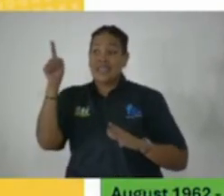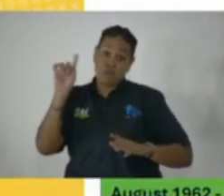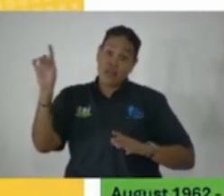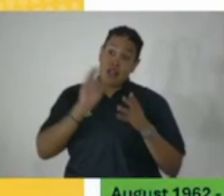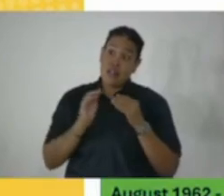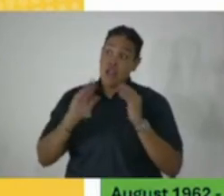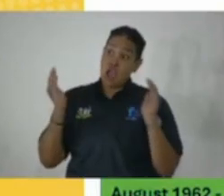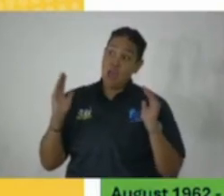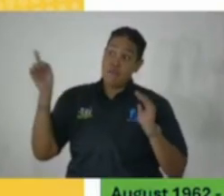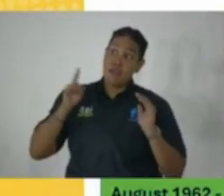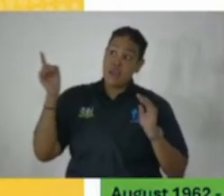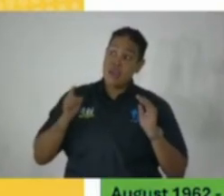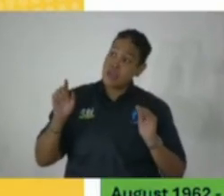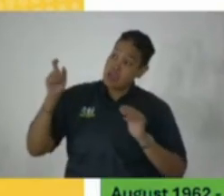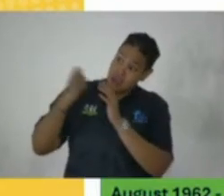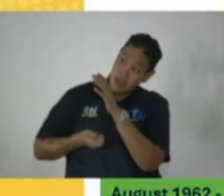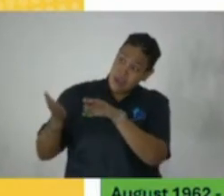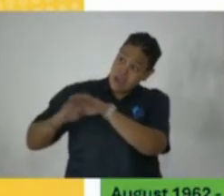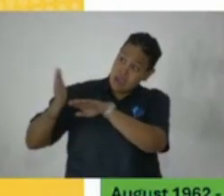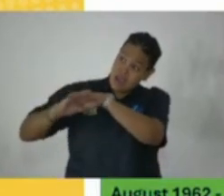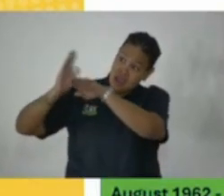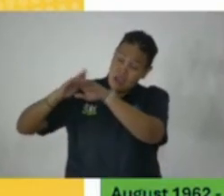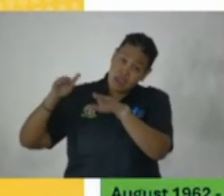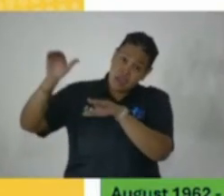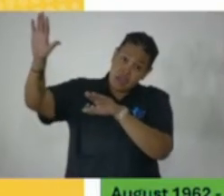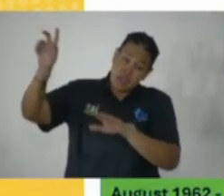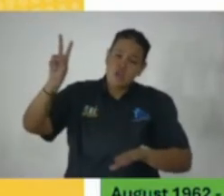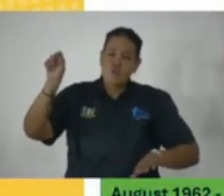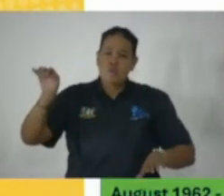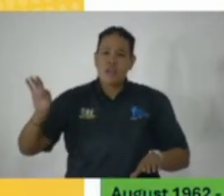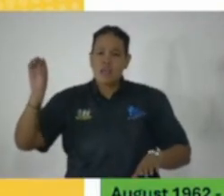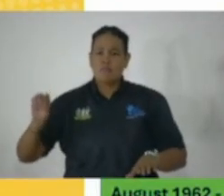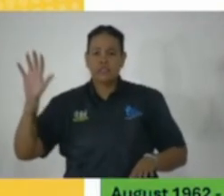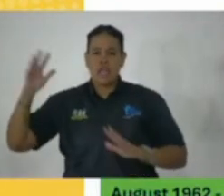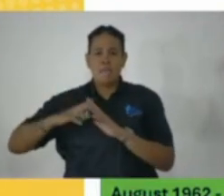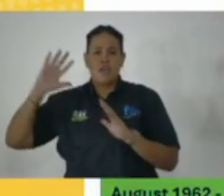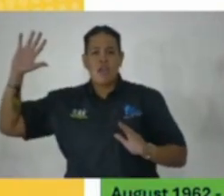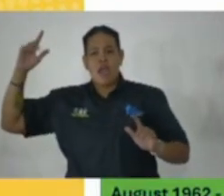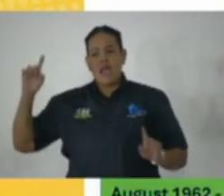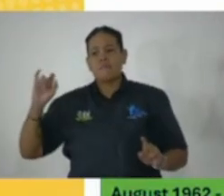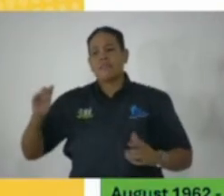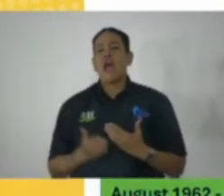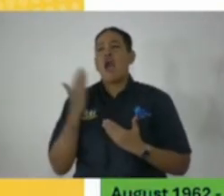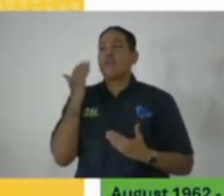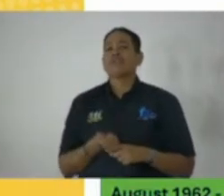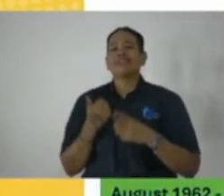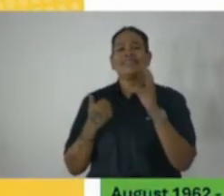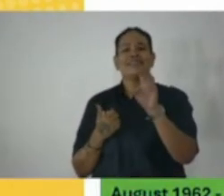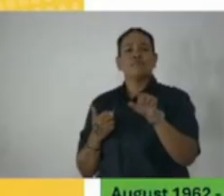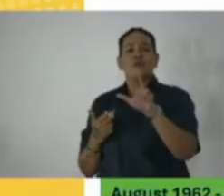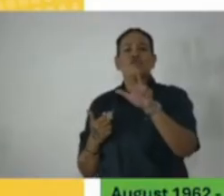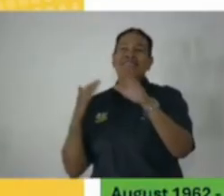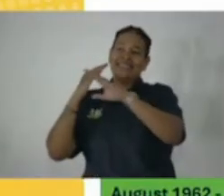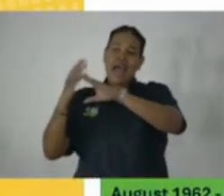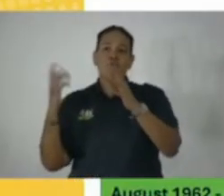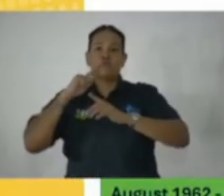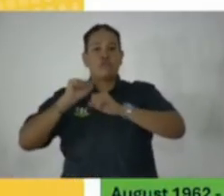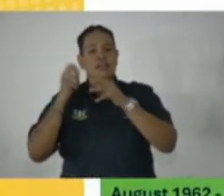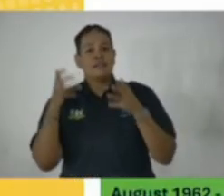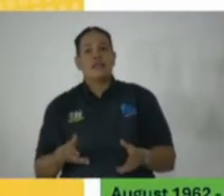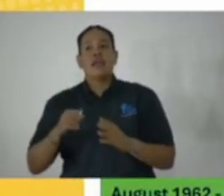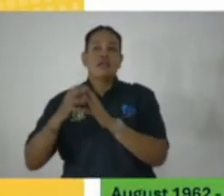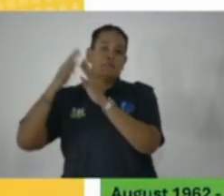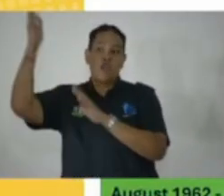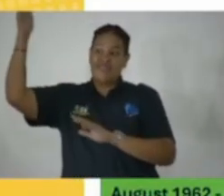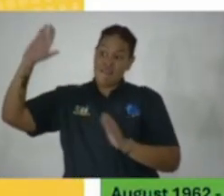which he was seeking to make heavy weather, it was 2.9%. That's almost 6.3 times what existed in the